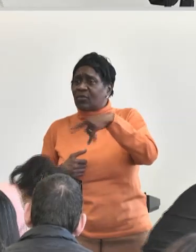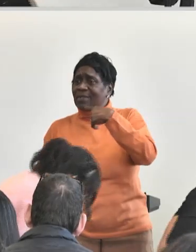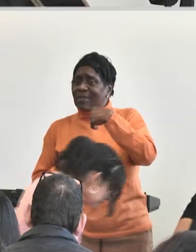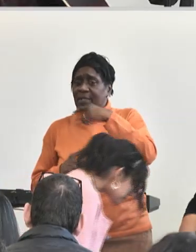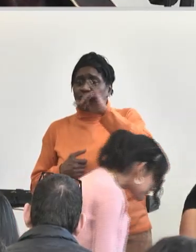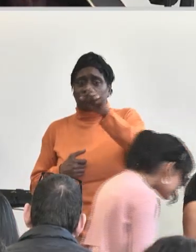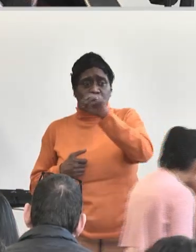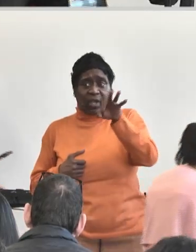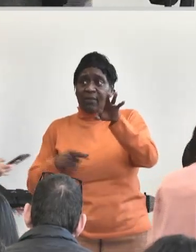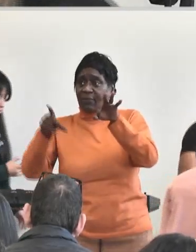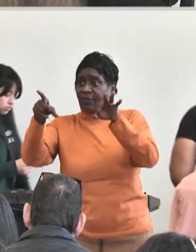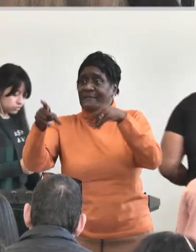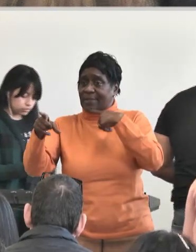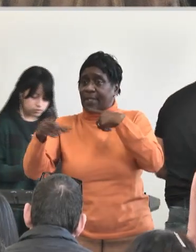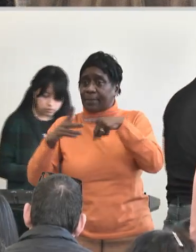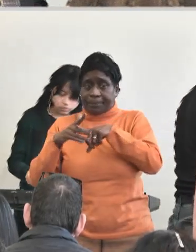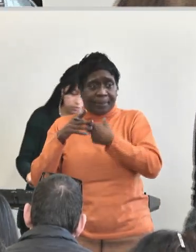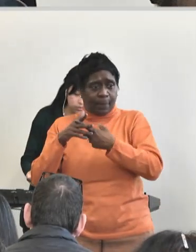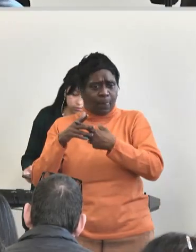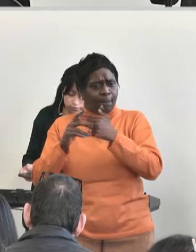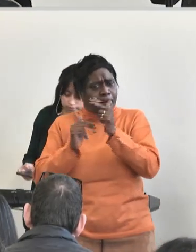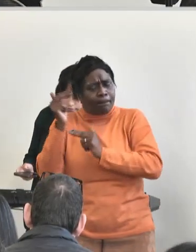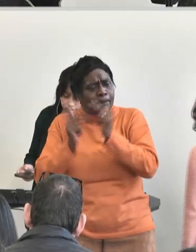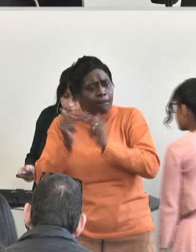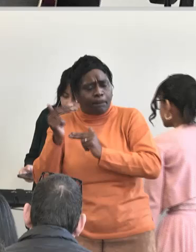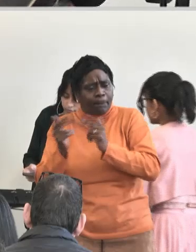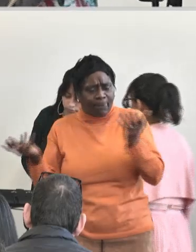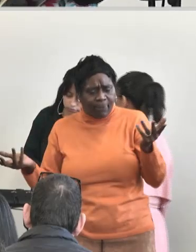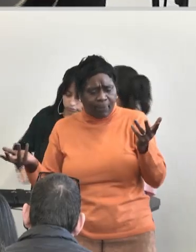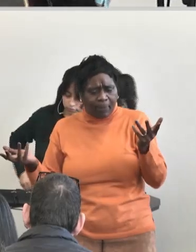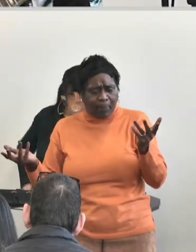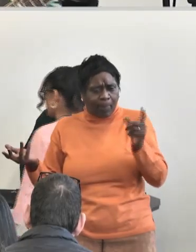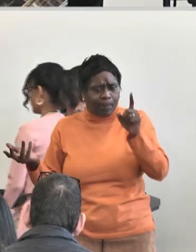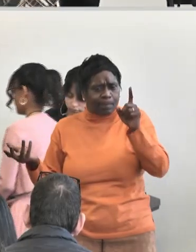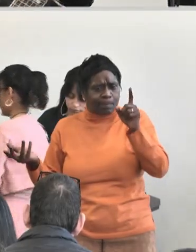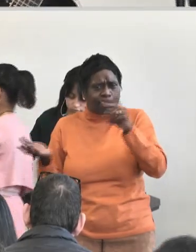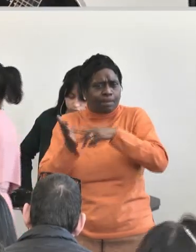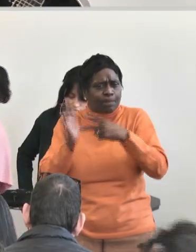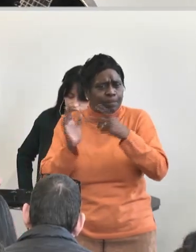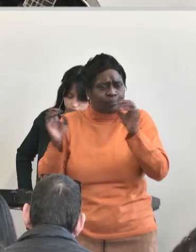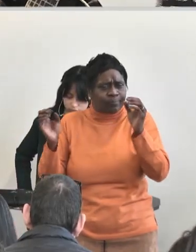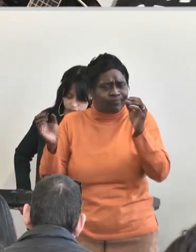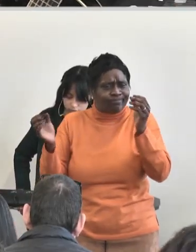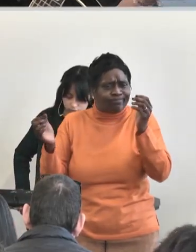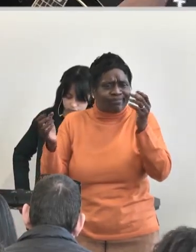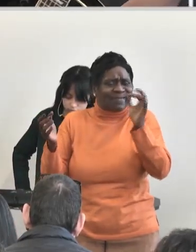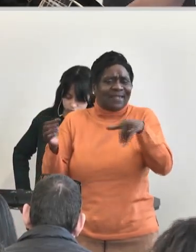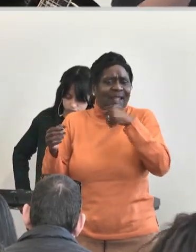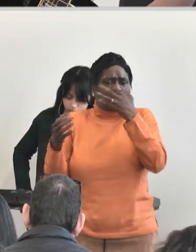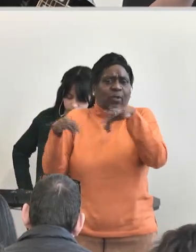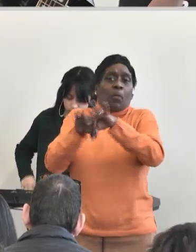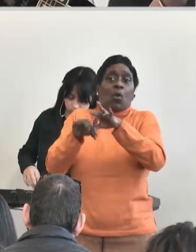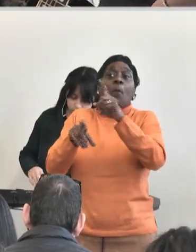dijo el Pastor Jeffrey en el principio, a building doesn't really mean anything. Un edificio, la verdad que no quiere decir nada. But